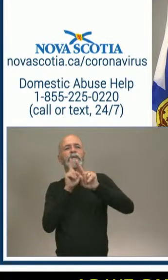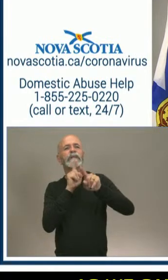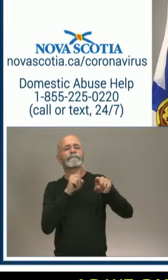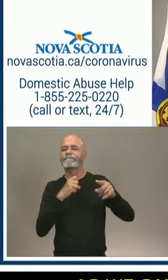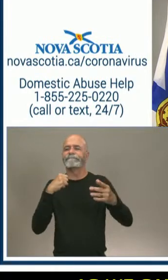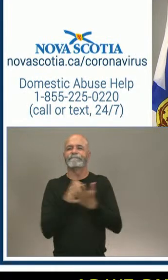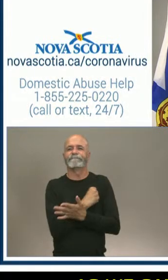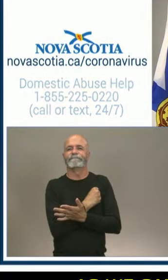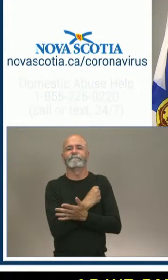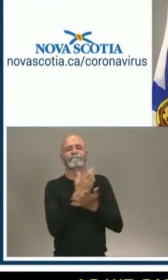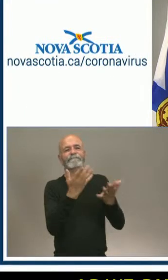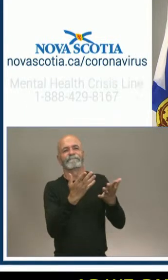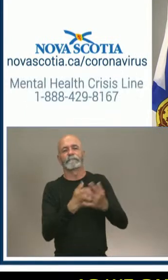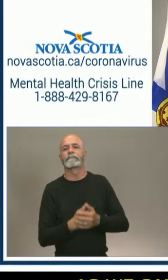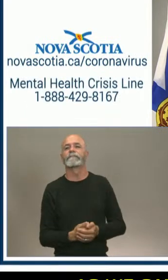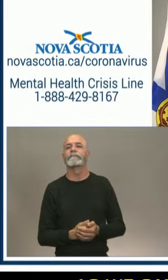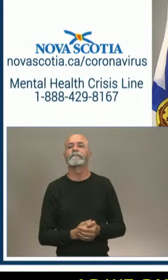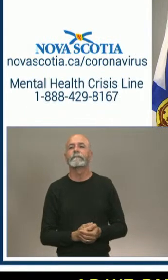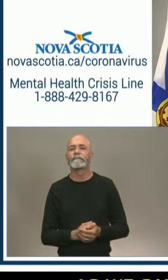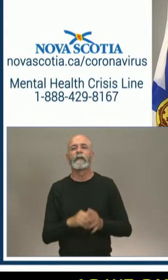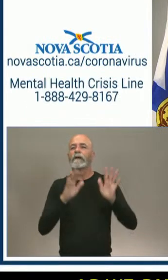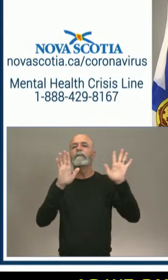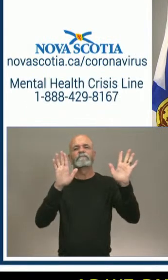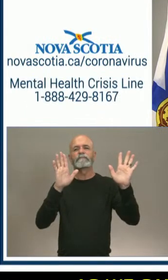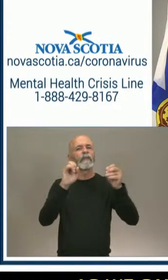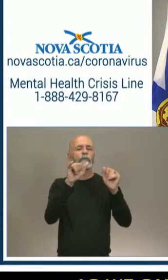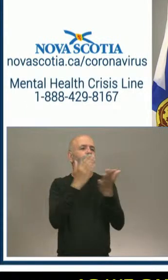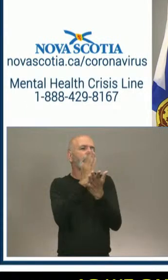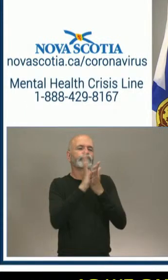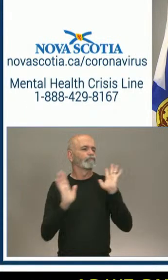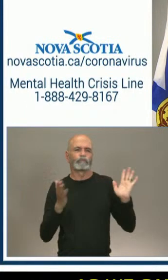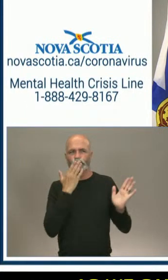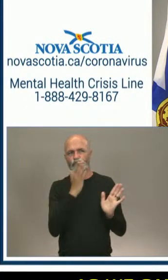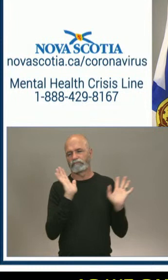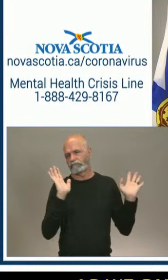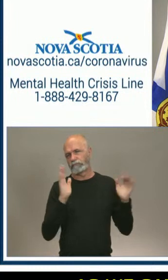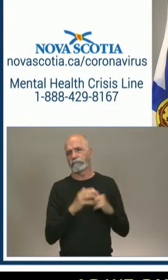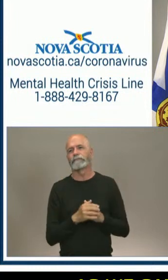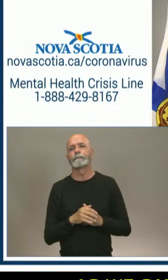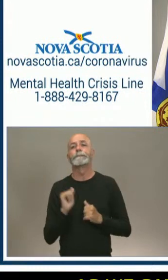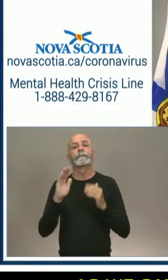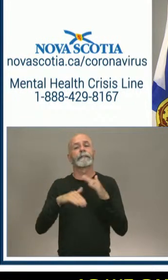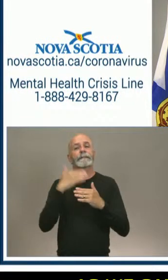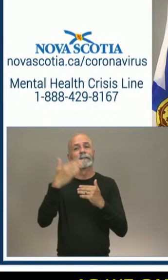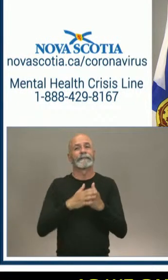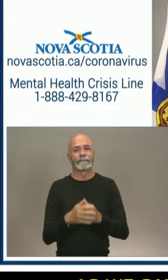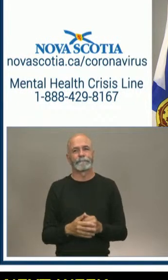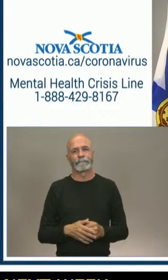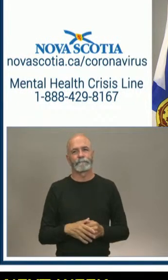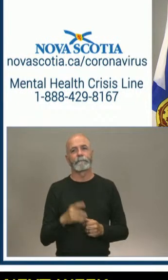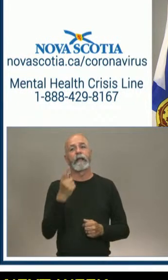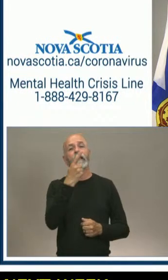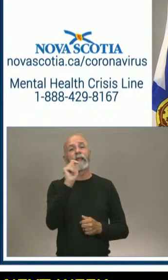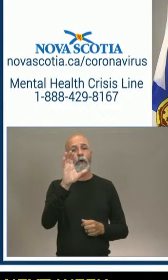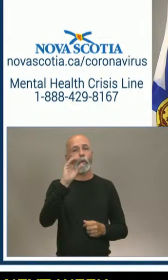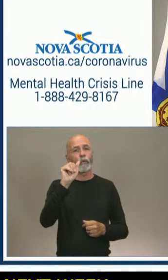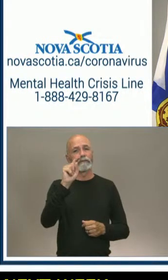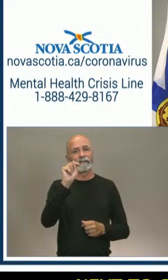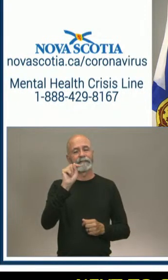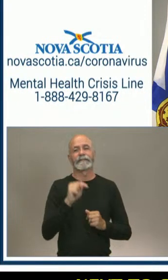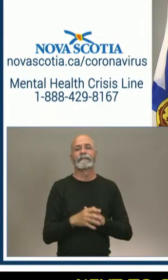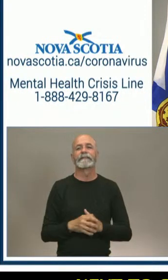have, well, I'll just leave it there. Thank you. Okay, thanks, Tim. We'll move on to Kyle Shaw with the Coast. Thank you.